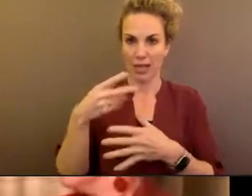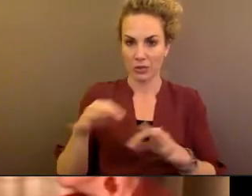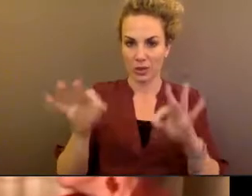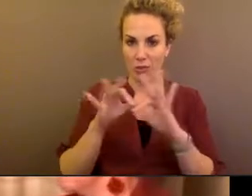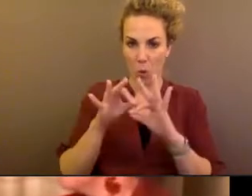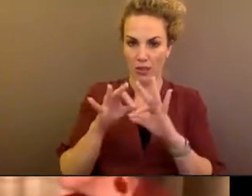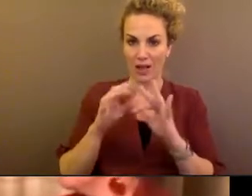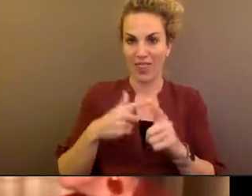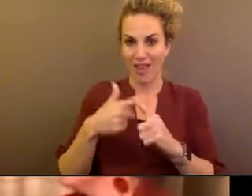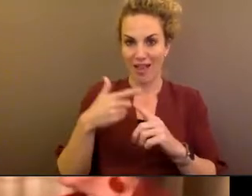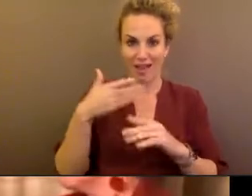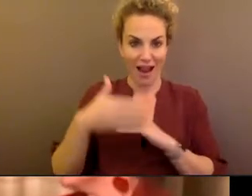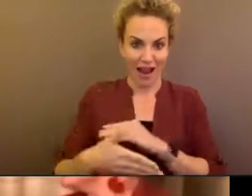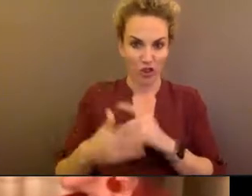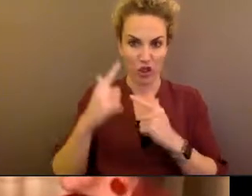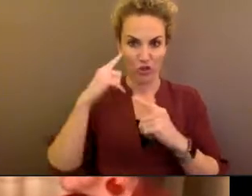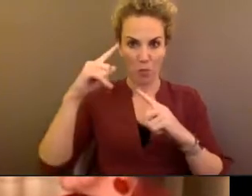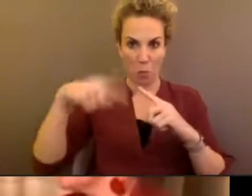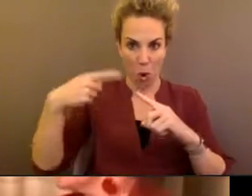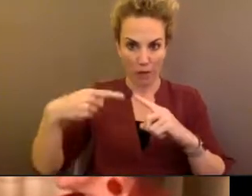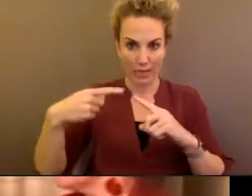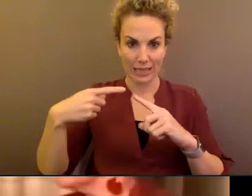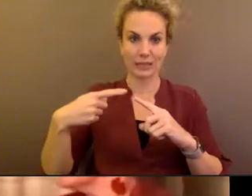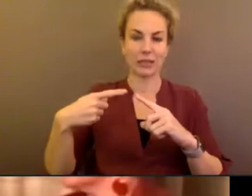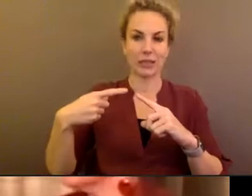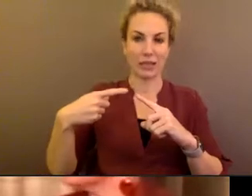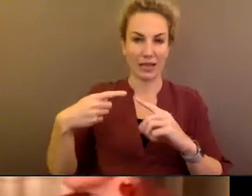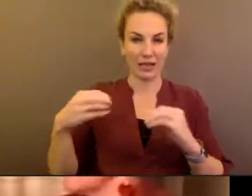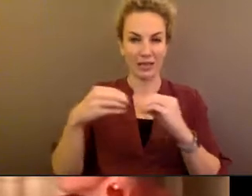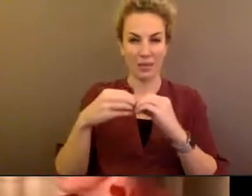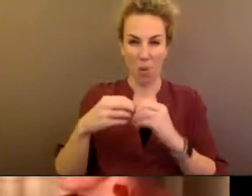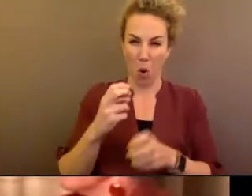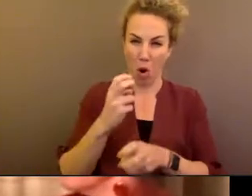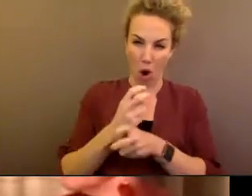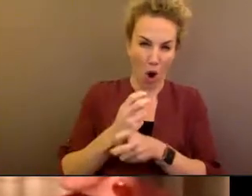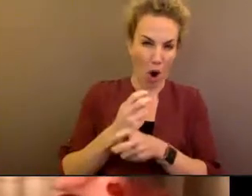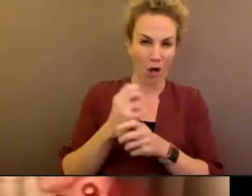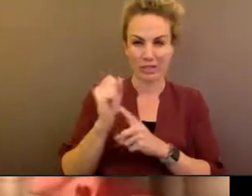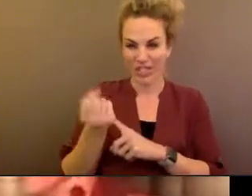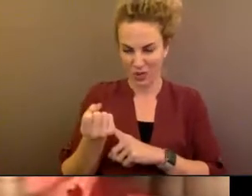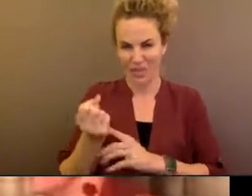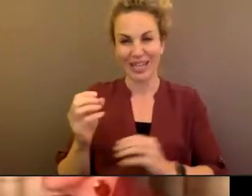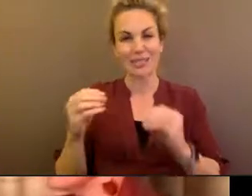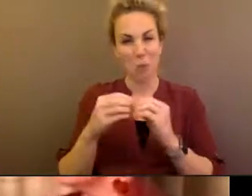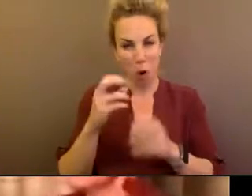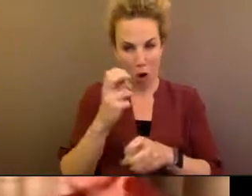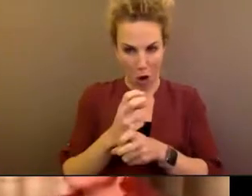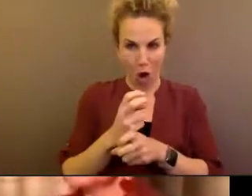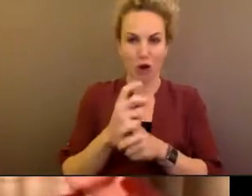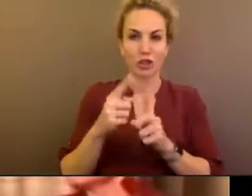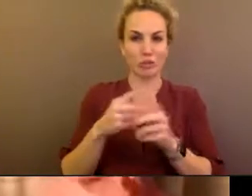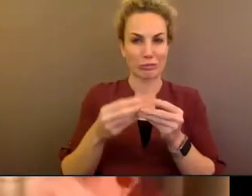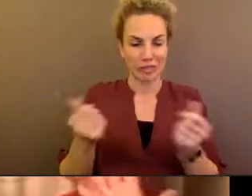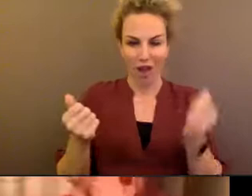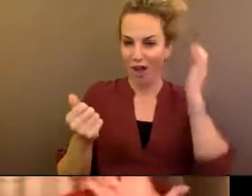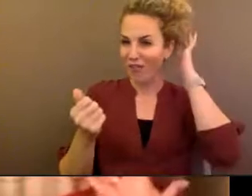Then, after you've processed it, and the harder the dilemma, the harder it is to do this. Mm-hmm. And at some point you